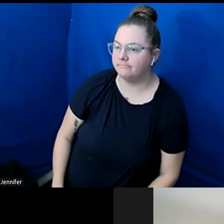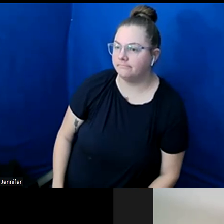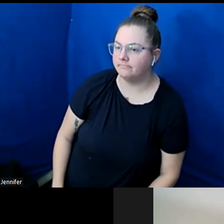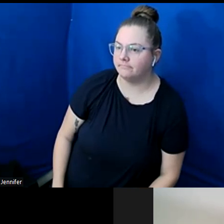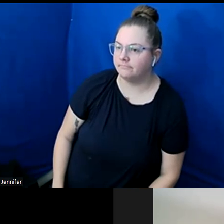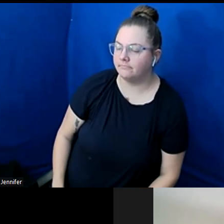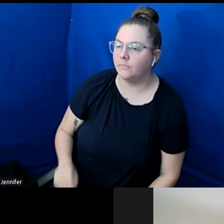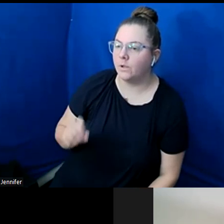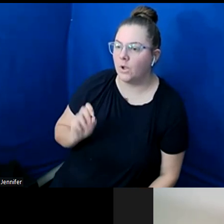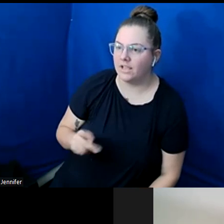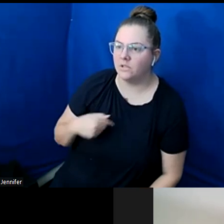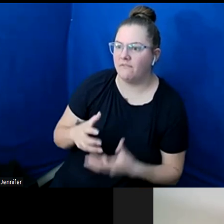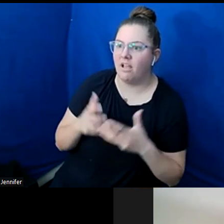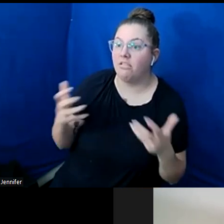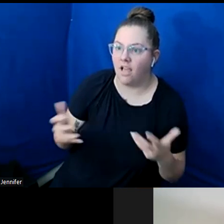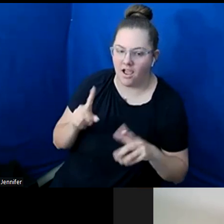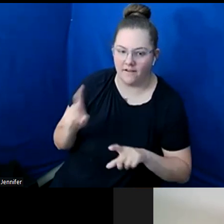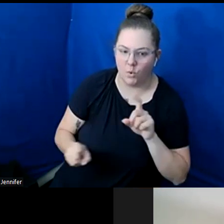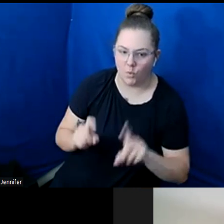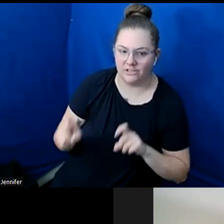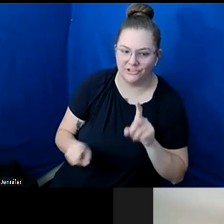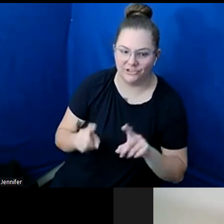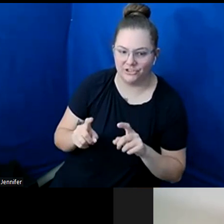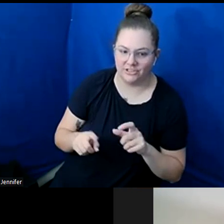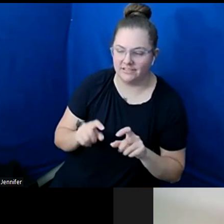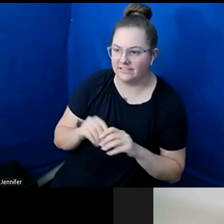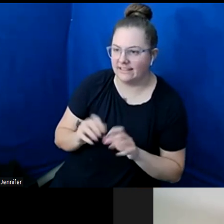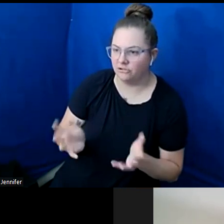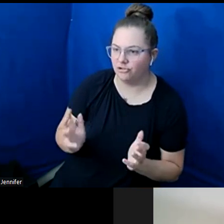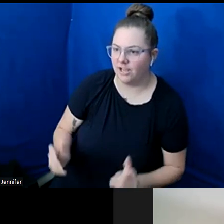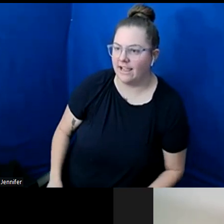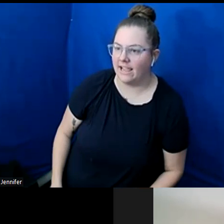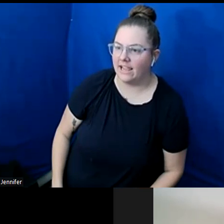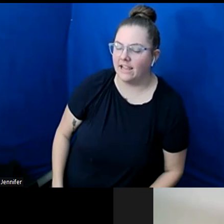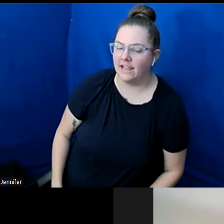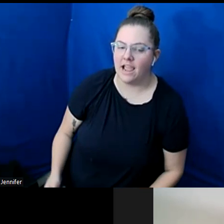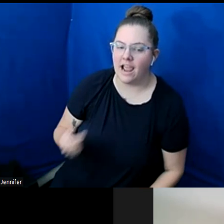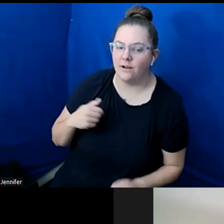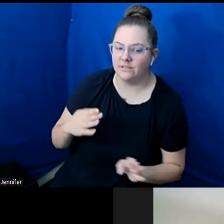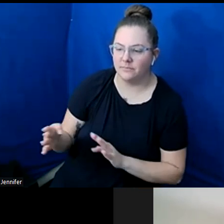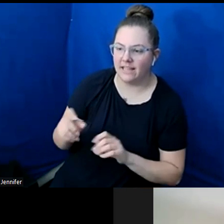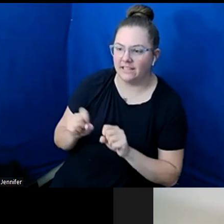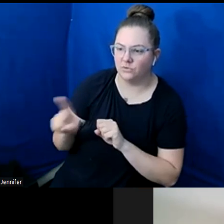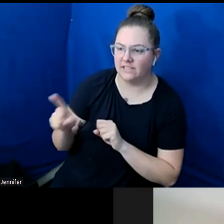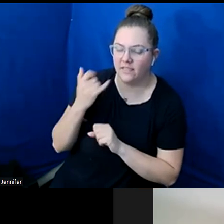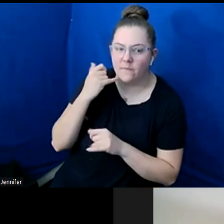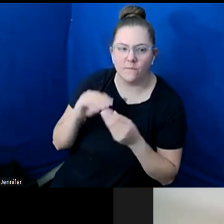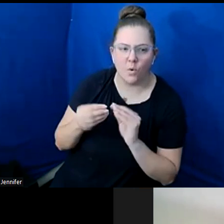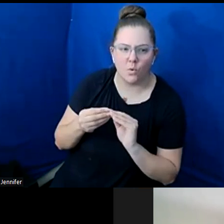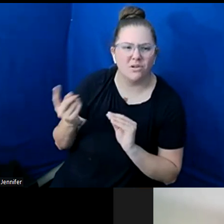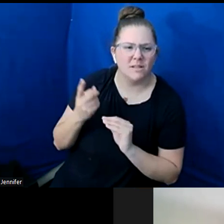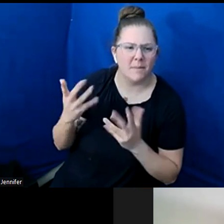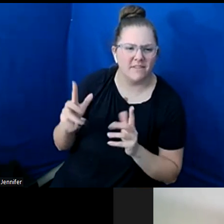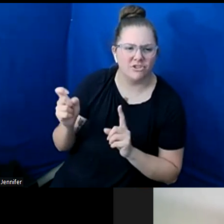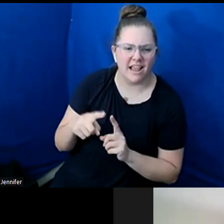And then yeah, we had a lot of questions coming in there. And then I was going to get our phone number up here. Someone did ask what